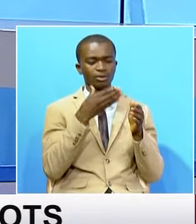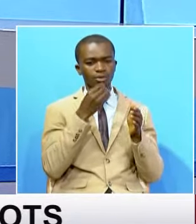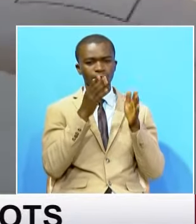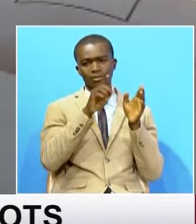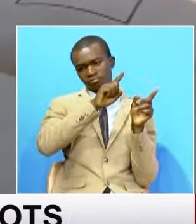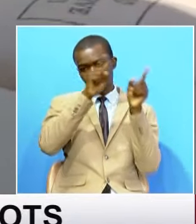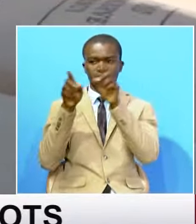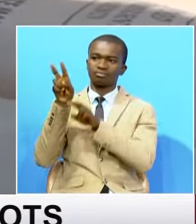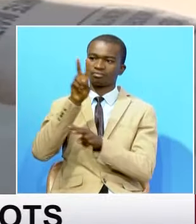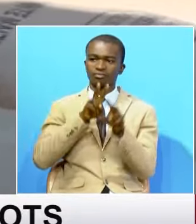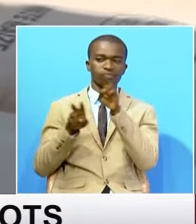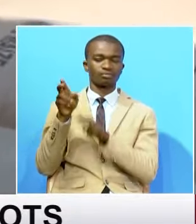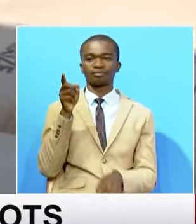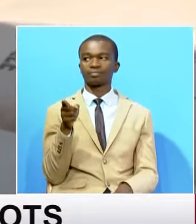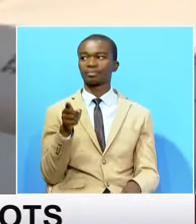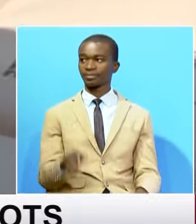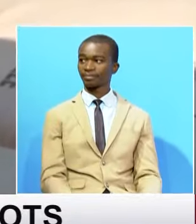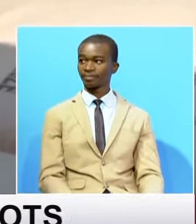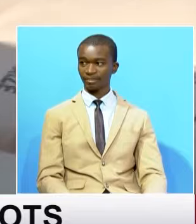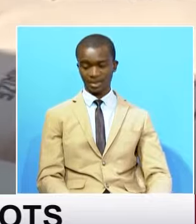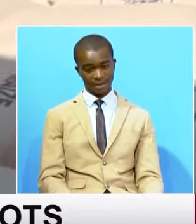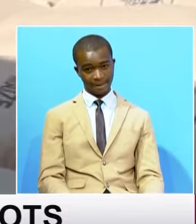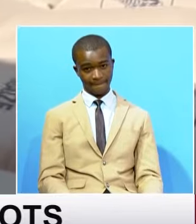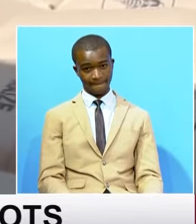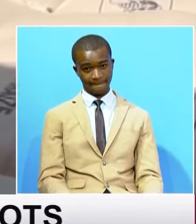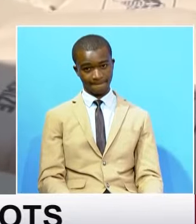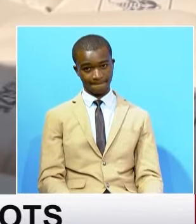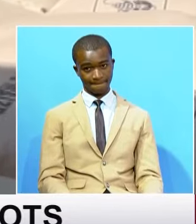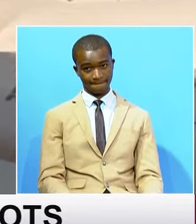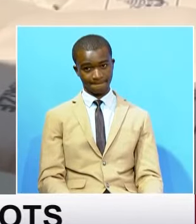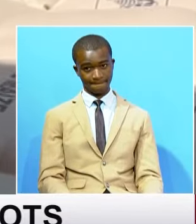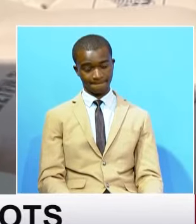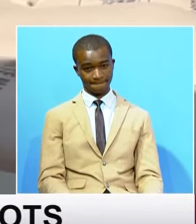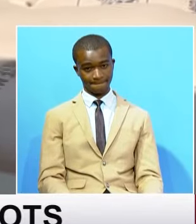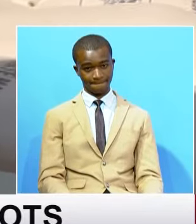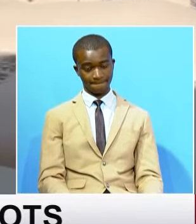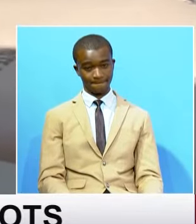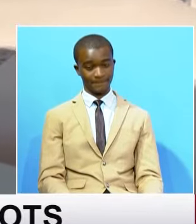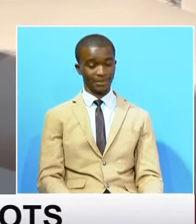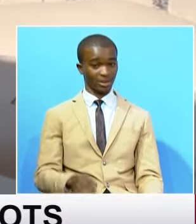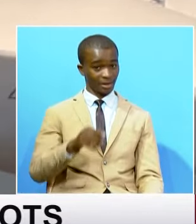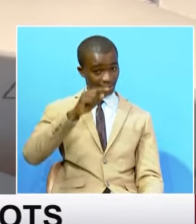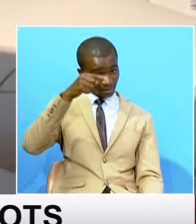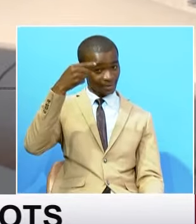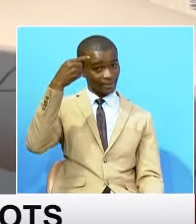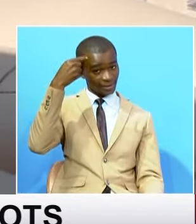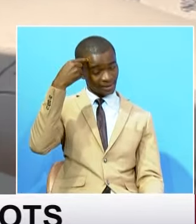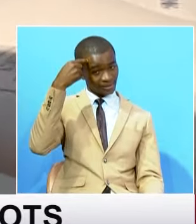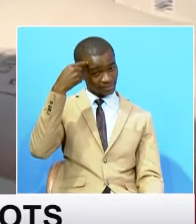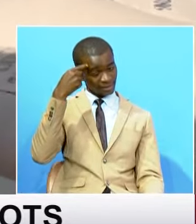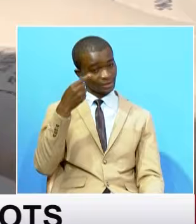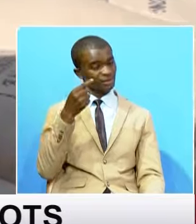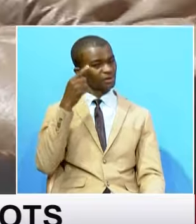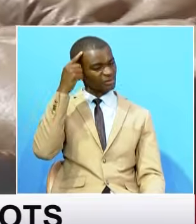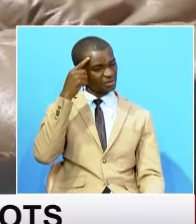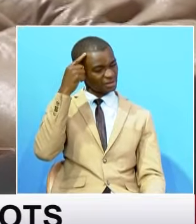reports. In order to cut on long distances covered when accessing maize from depots, government has considered opening more